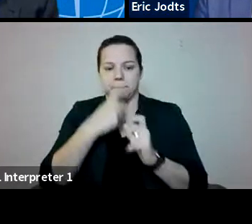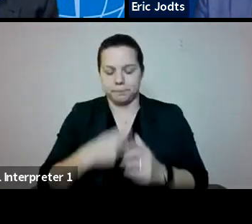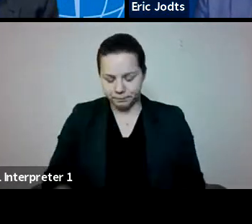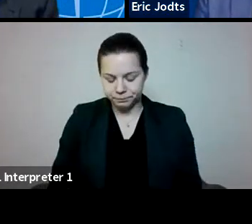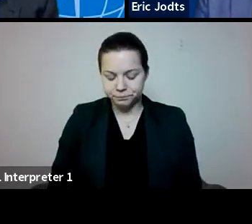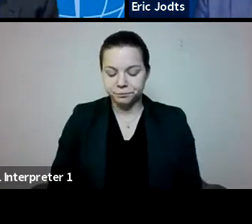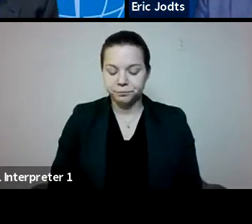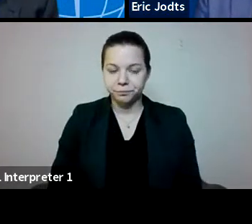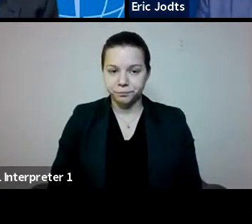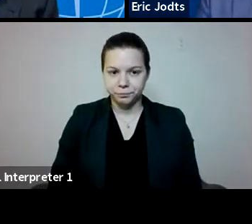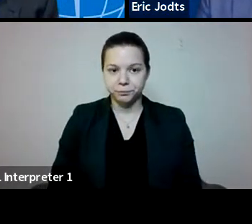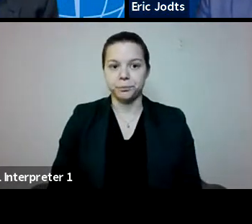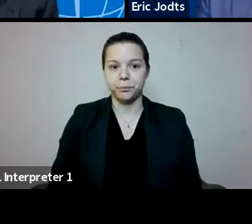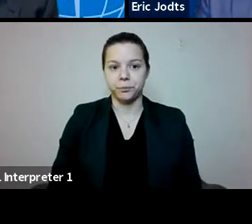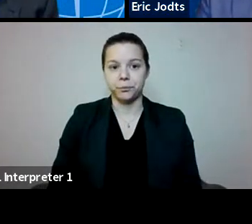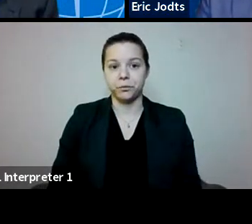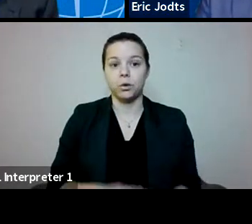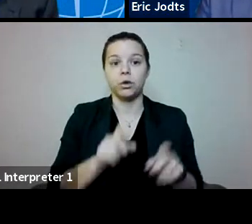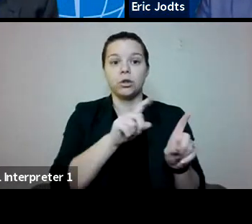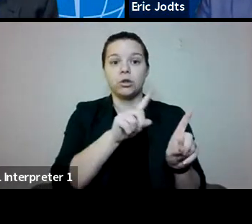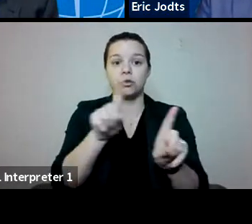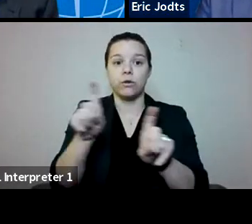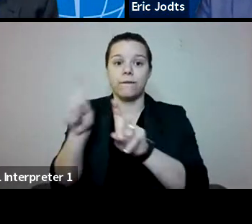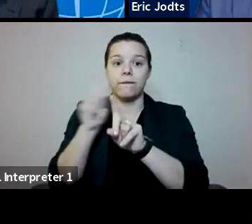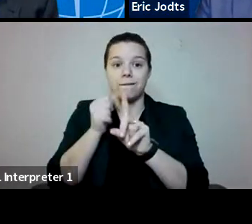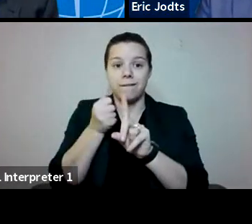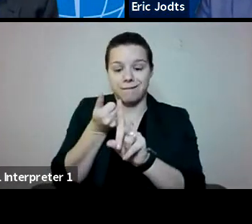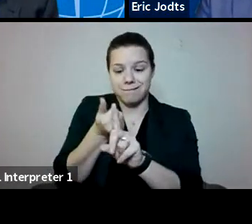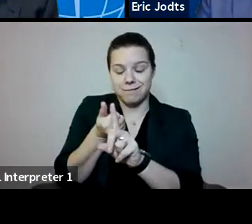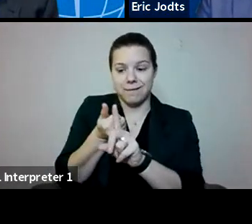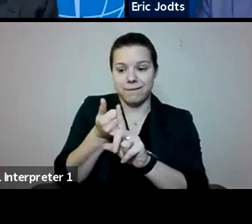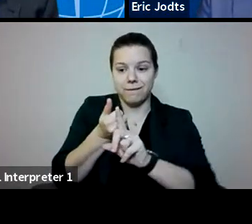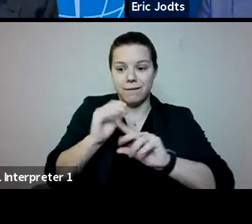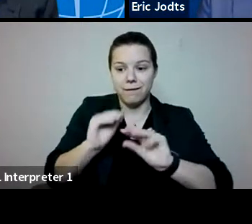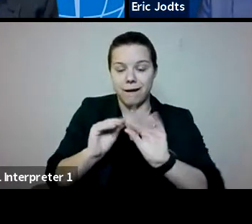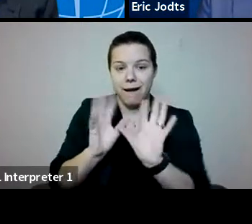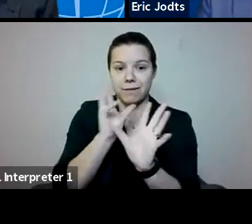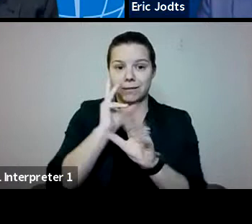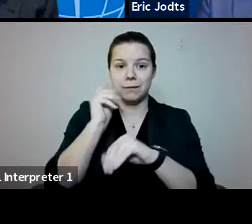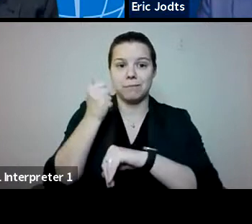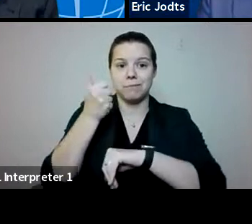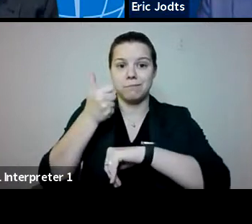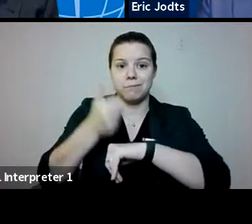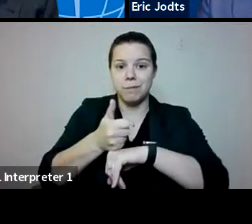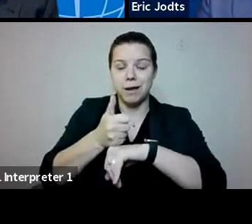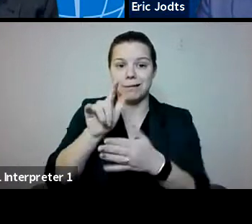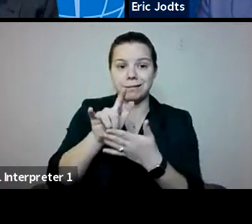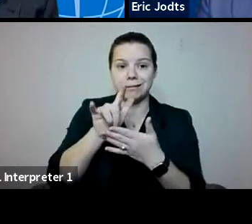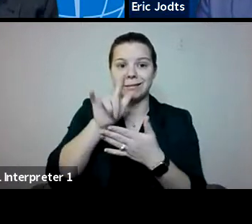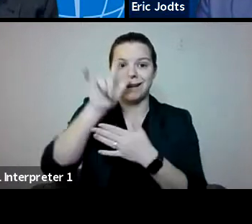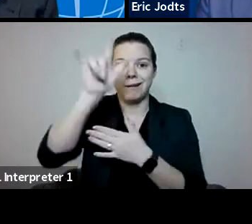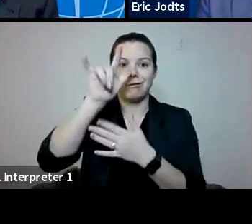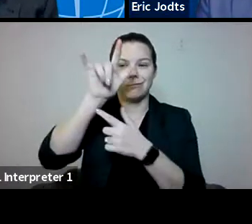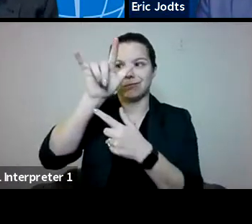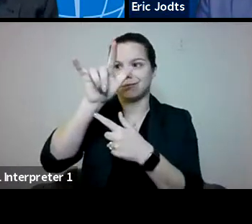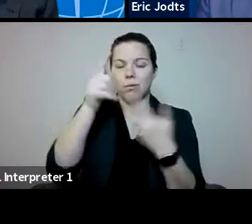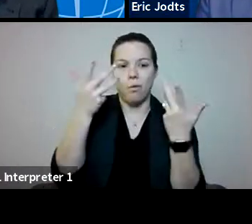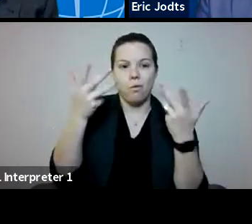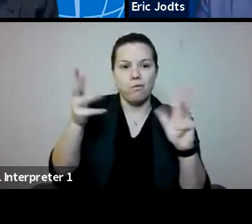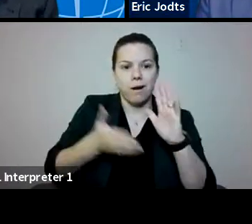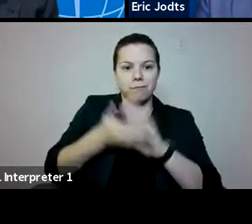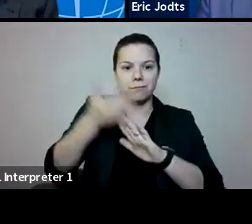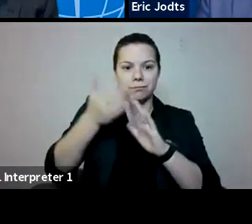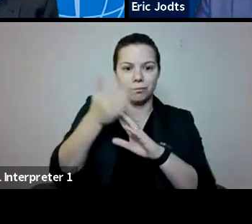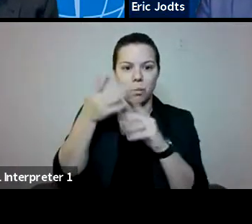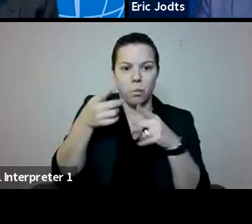So the survey itself is obviously based around air vehicles that were in operation while the survey was